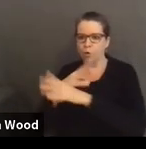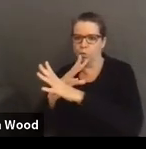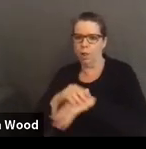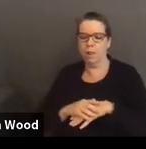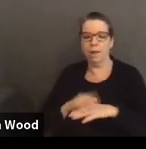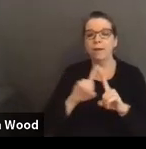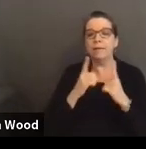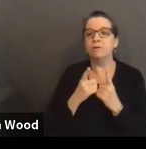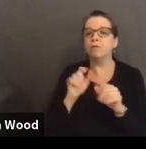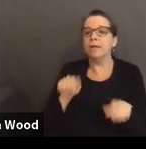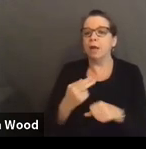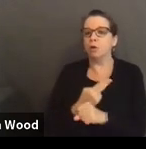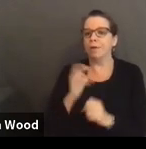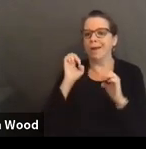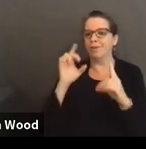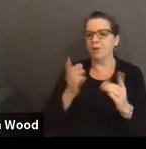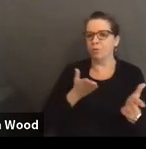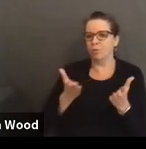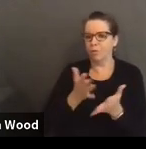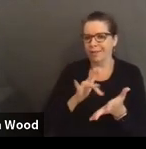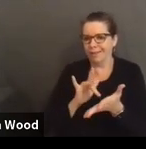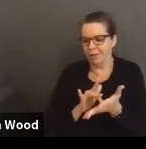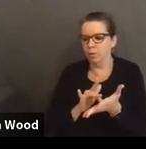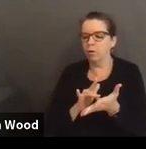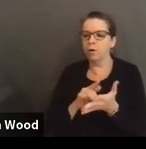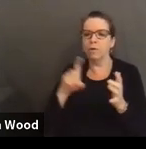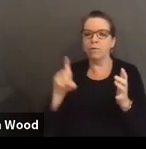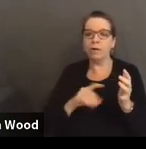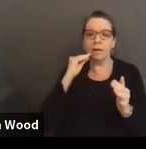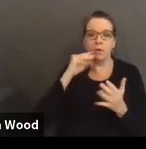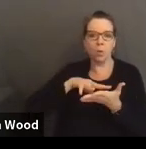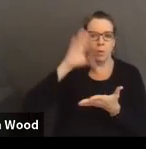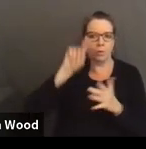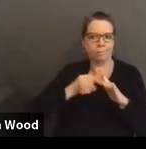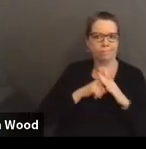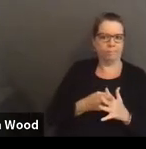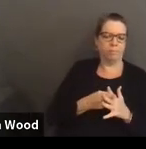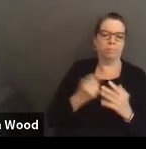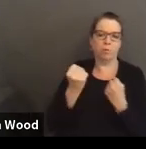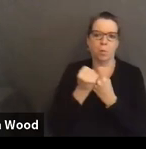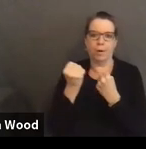to leverage education service centers for Texas Home Learning implementation support.